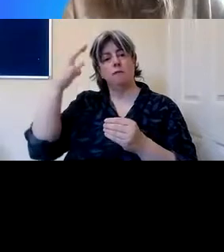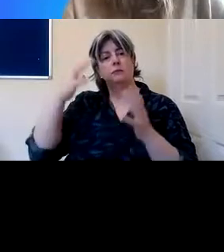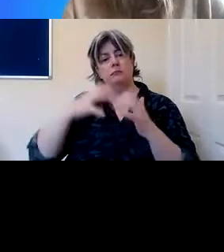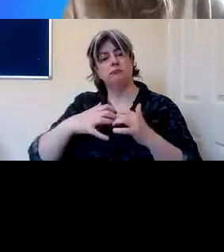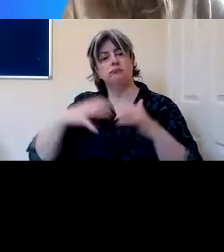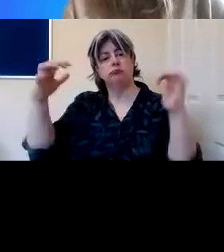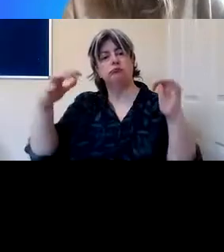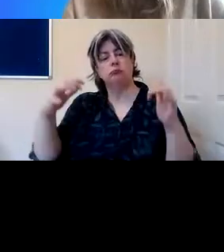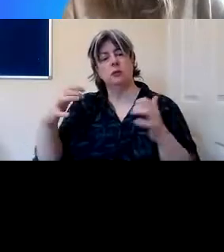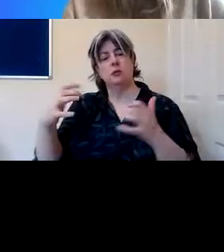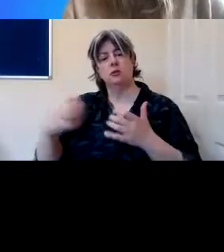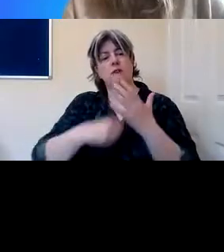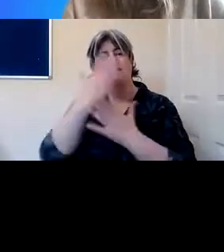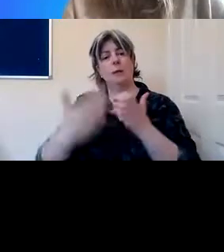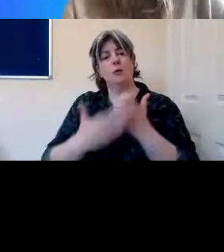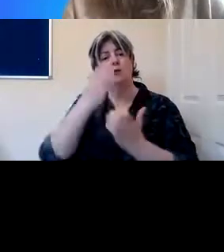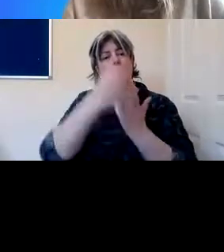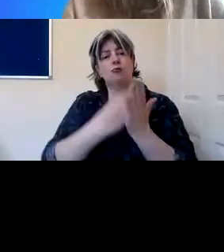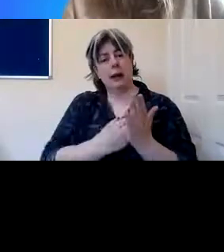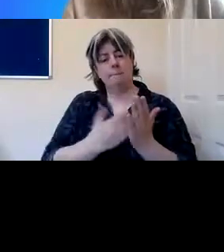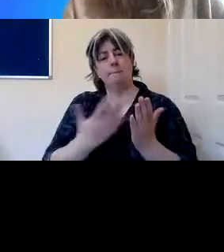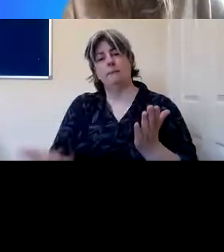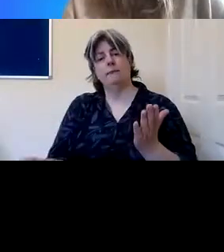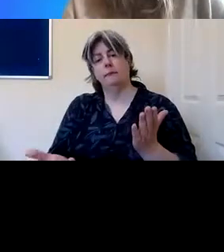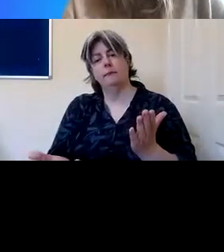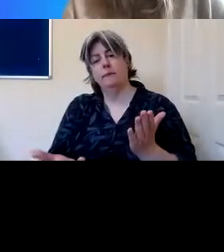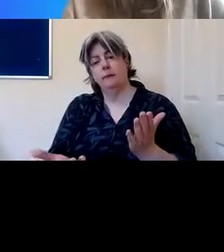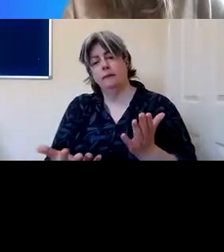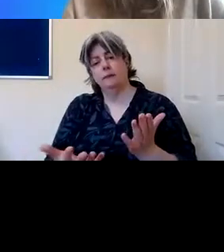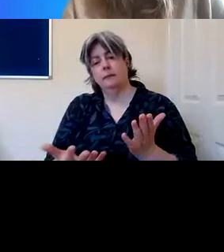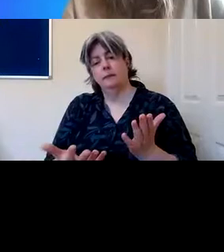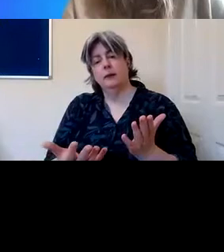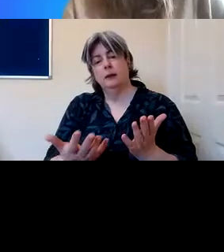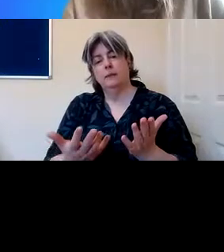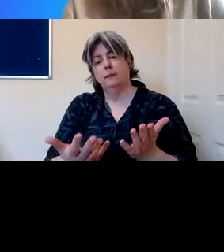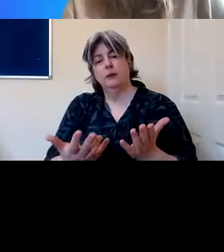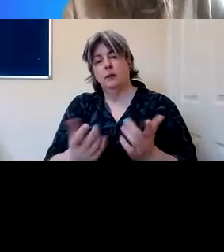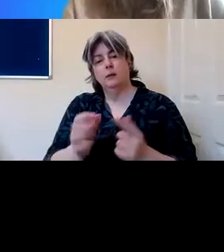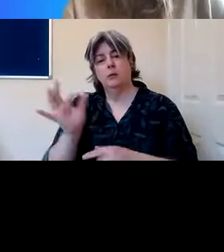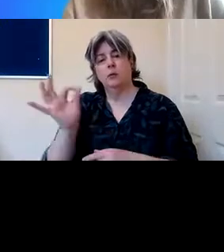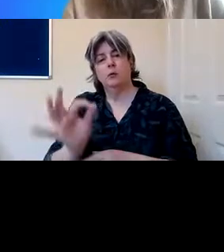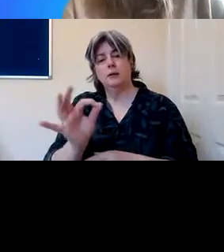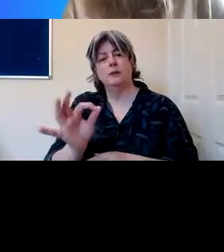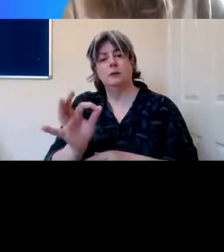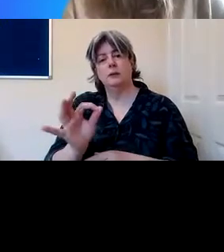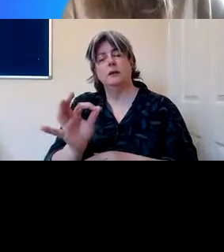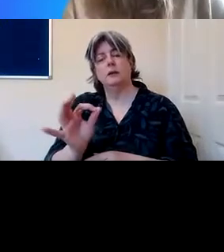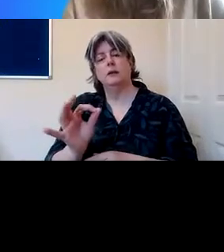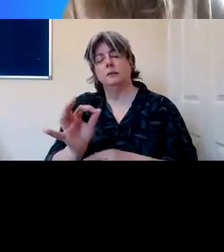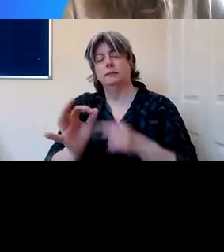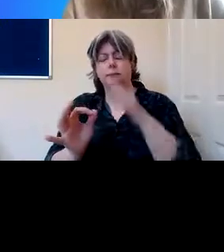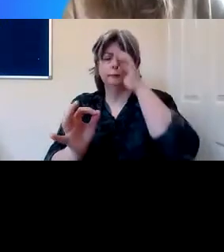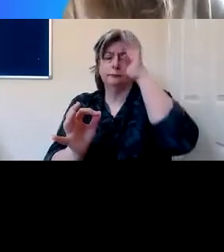our question is at the moment, and this is a question that's been posed by many of our members, is around timing. So we're looking at the